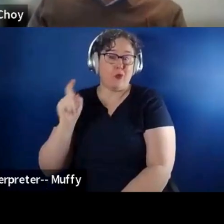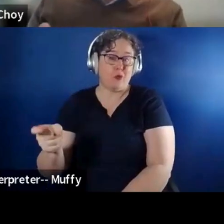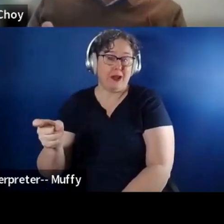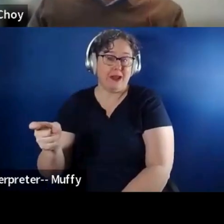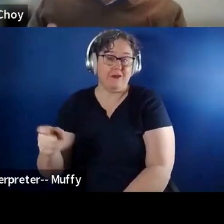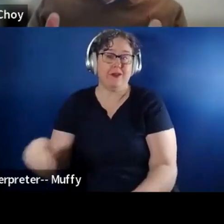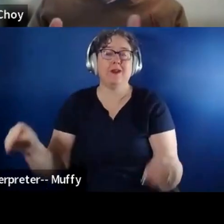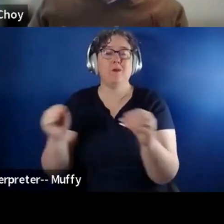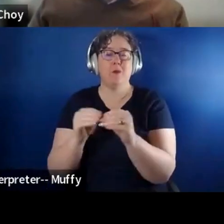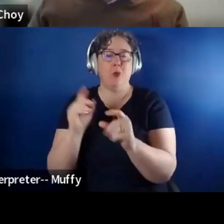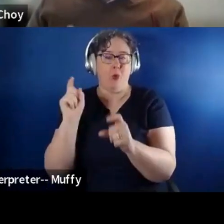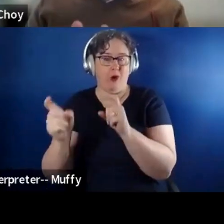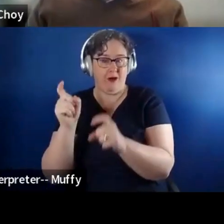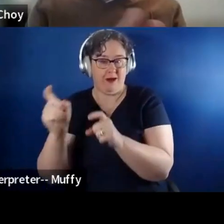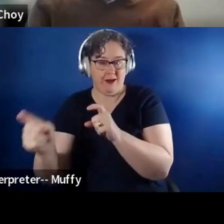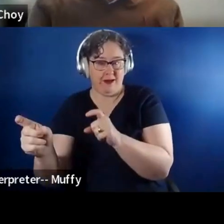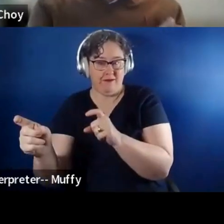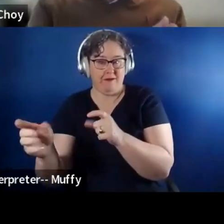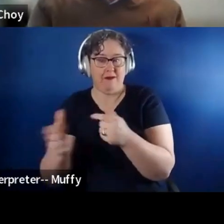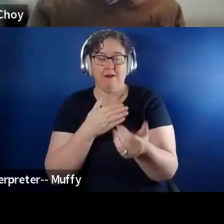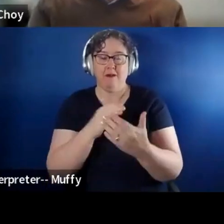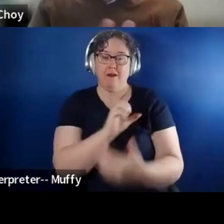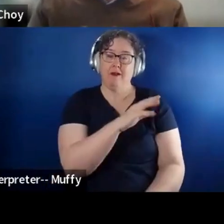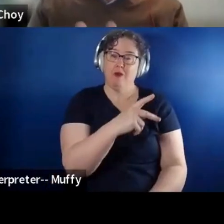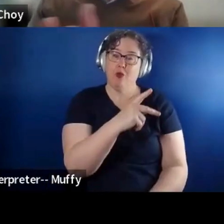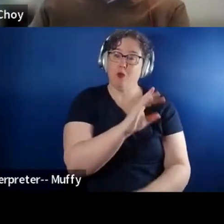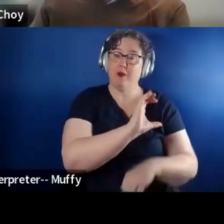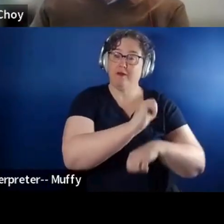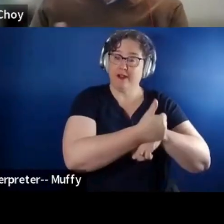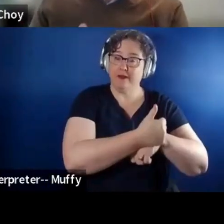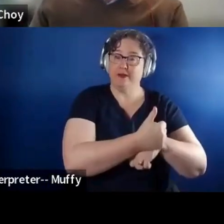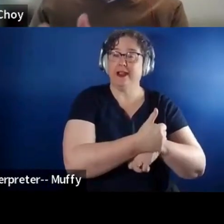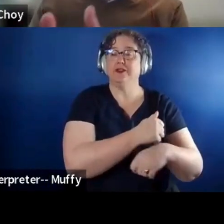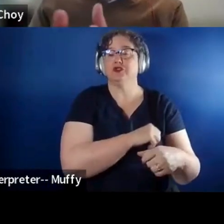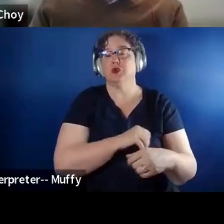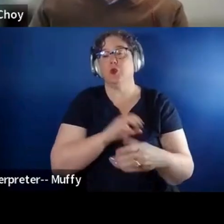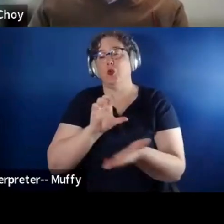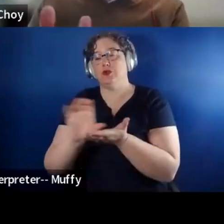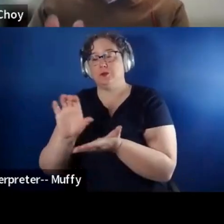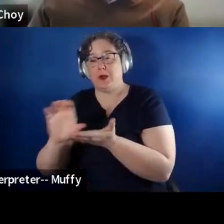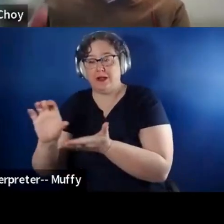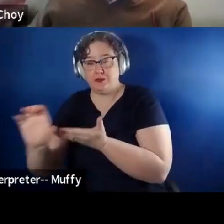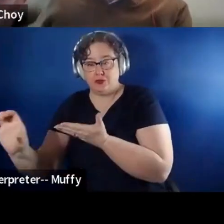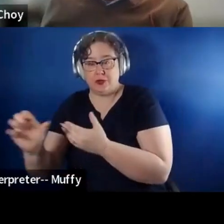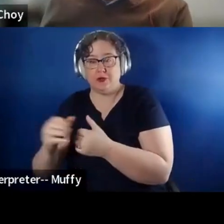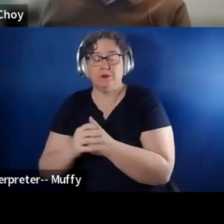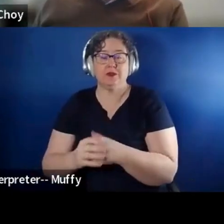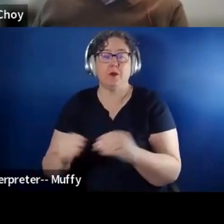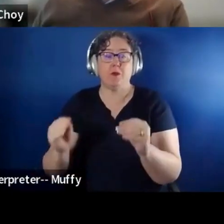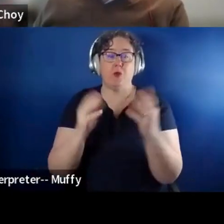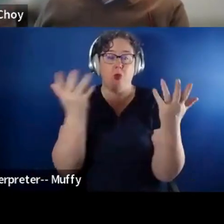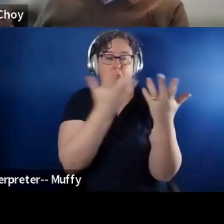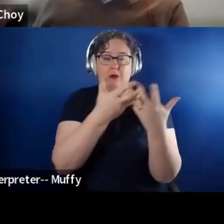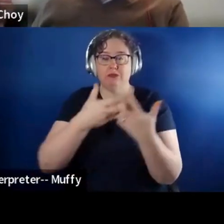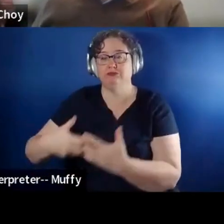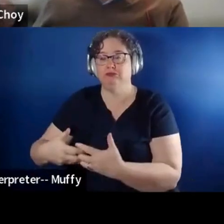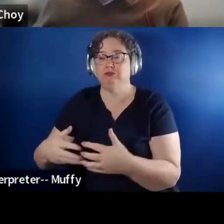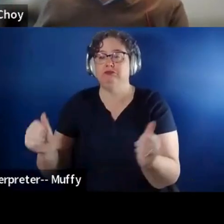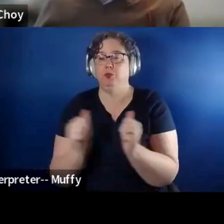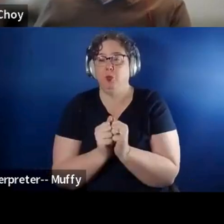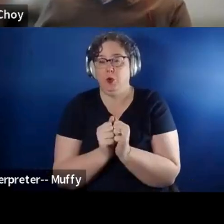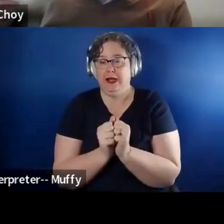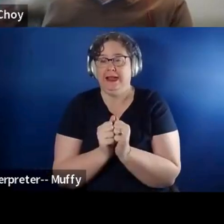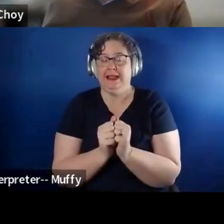of the giving, whether it's through the corporate foundation or through these sponsorships, is more aligned these days with